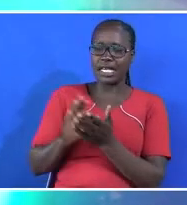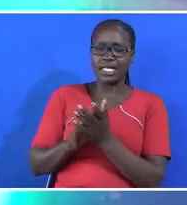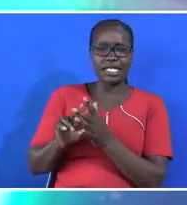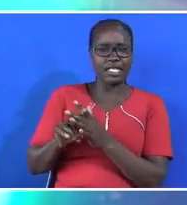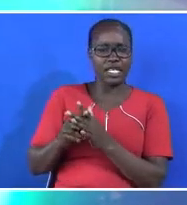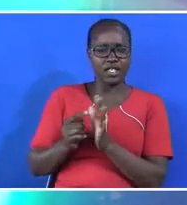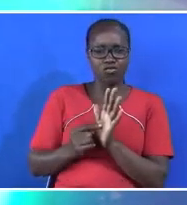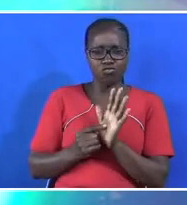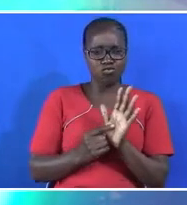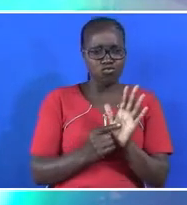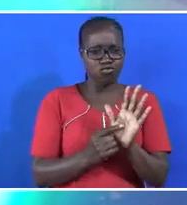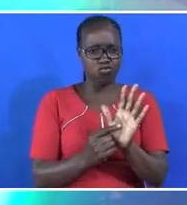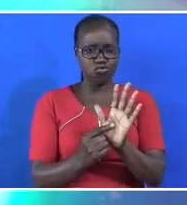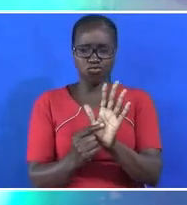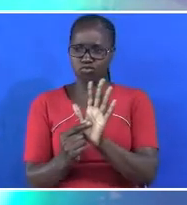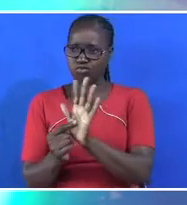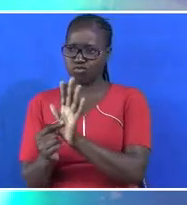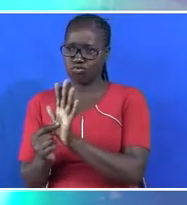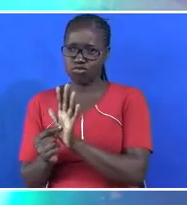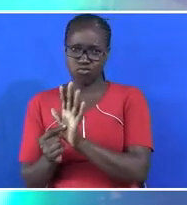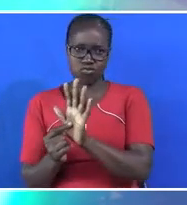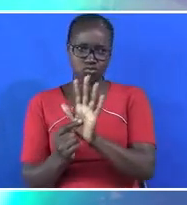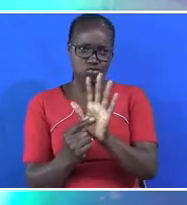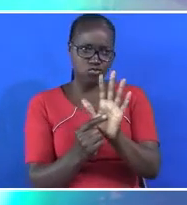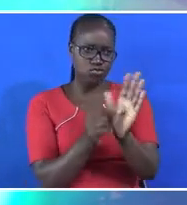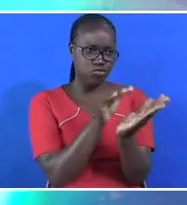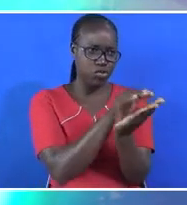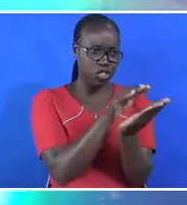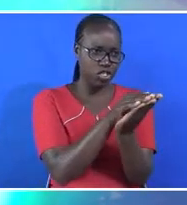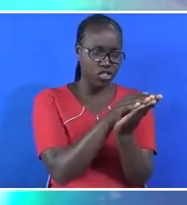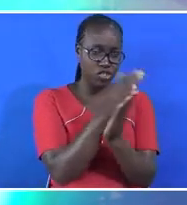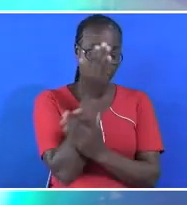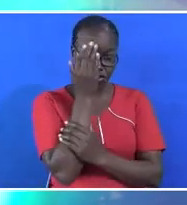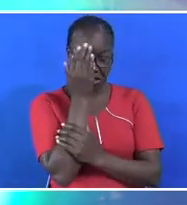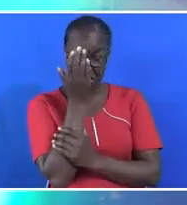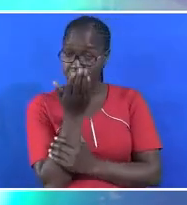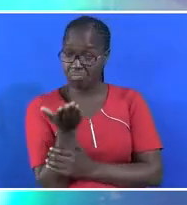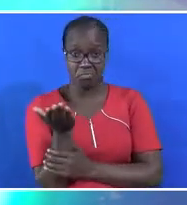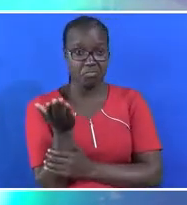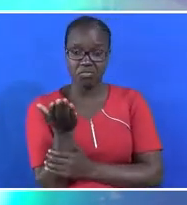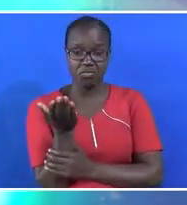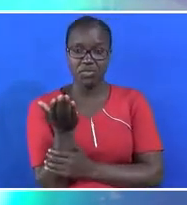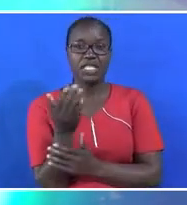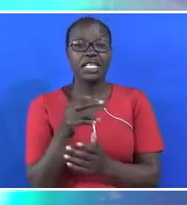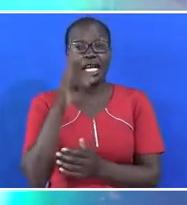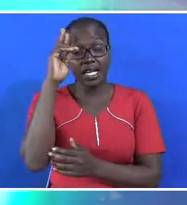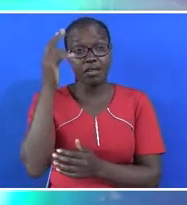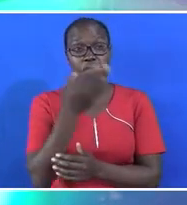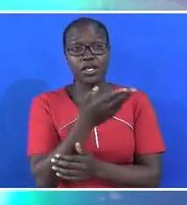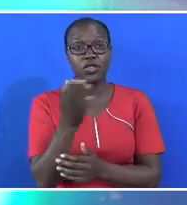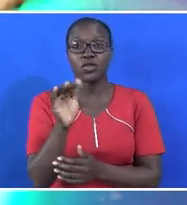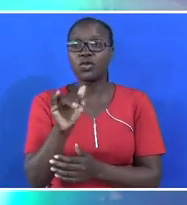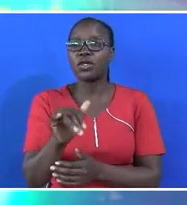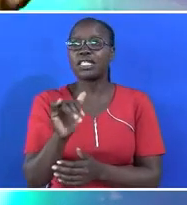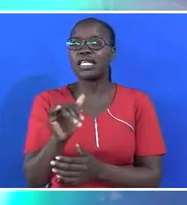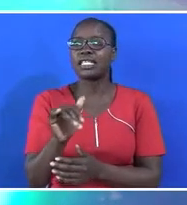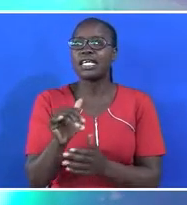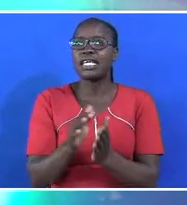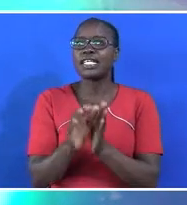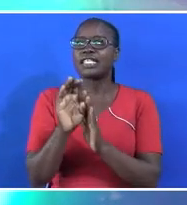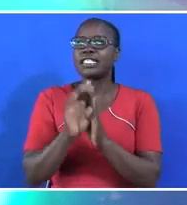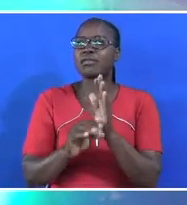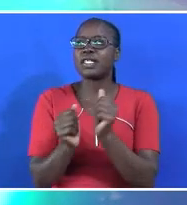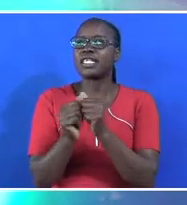started showing these people the treasures of Israel. And I will remind you that it's just in chapter